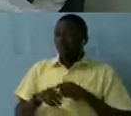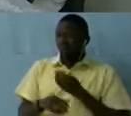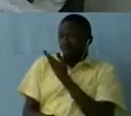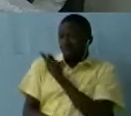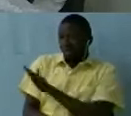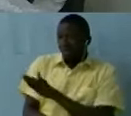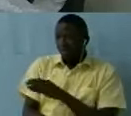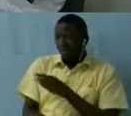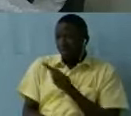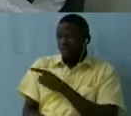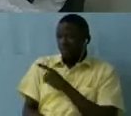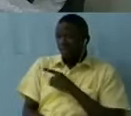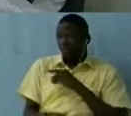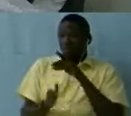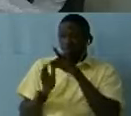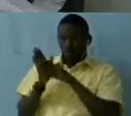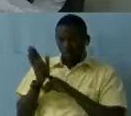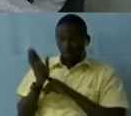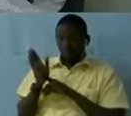program,